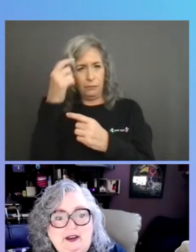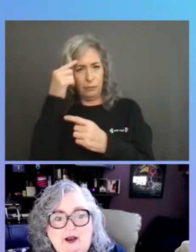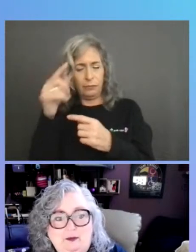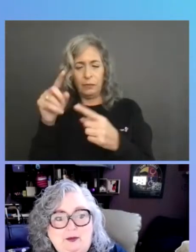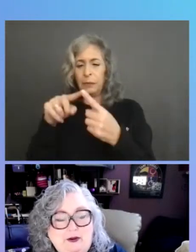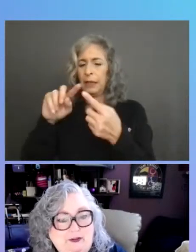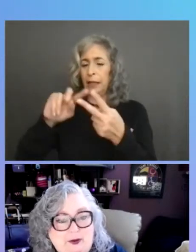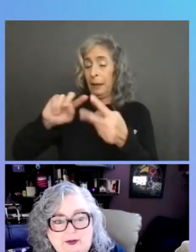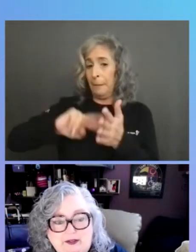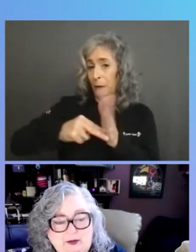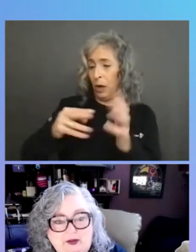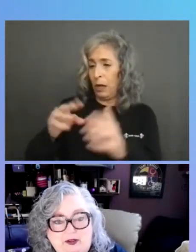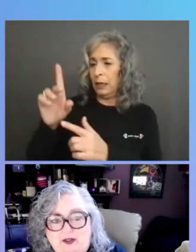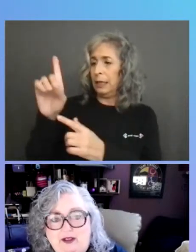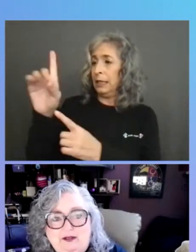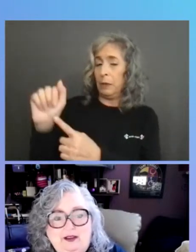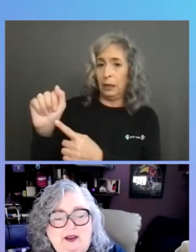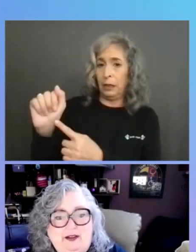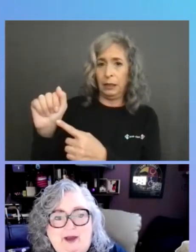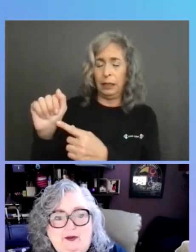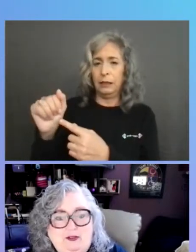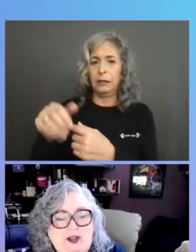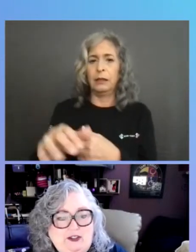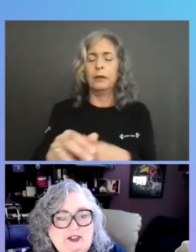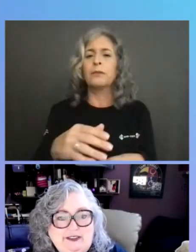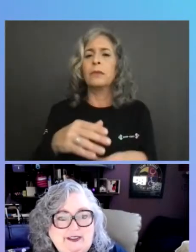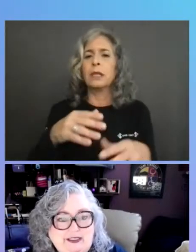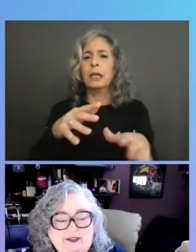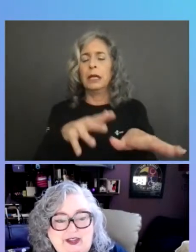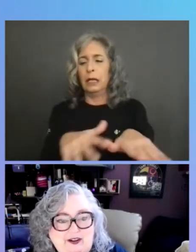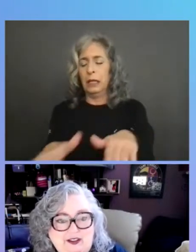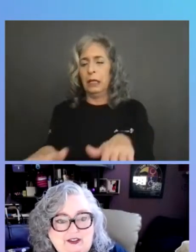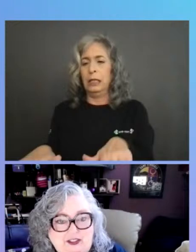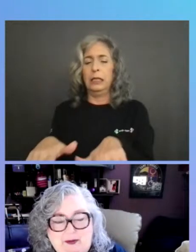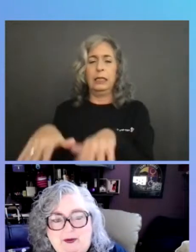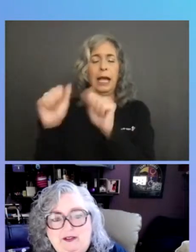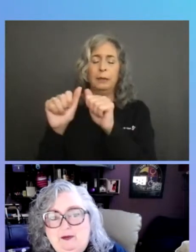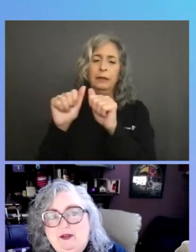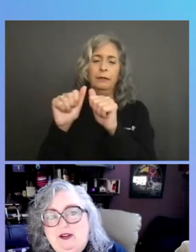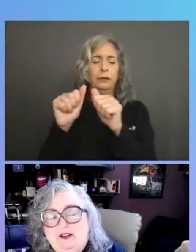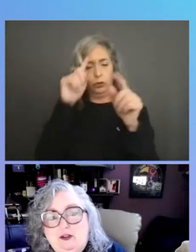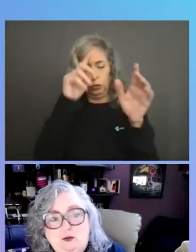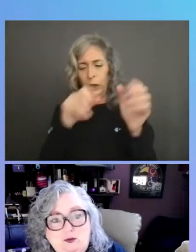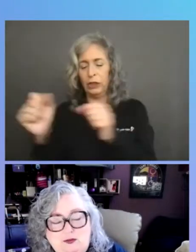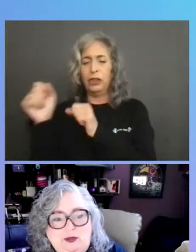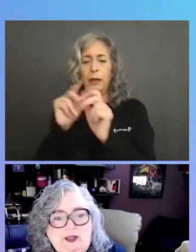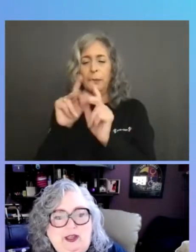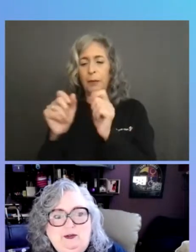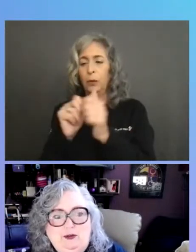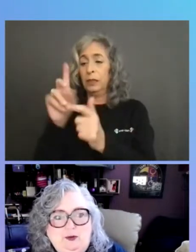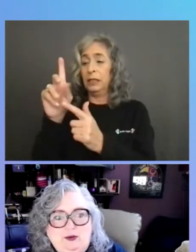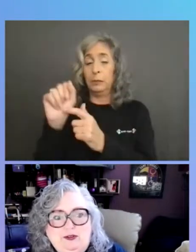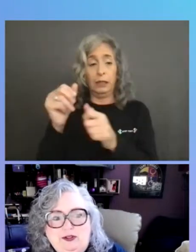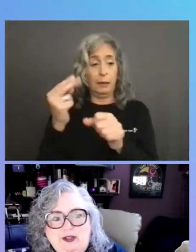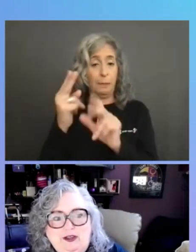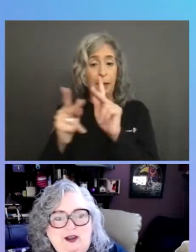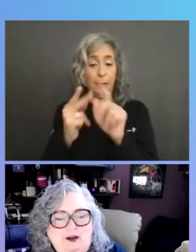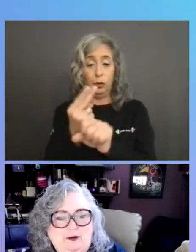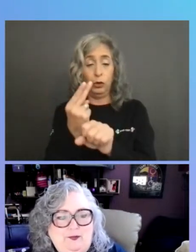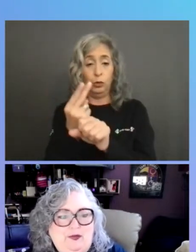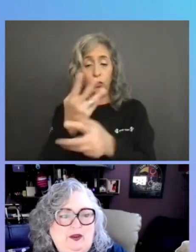disability, barriers people with disabilities face, adaptive strategies and assistive technologies people with disabilities use to engage with the